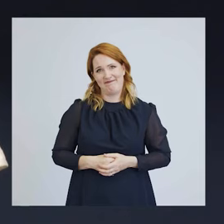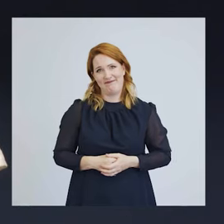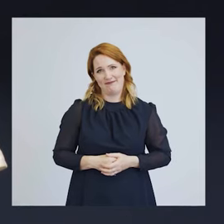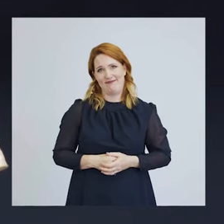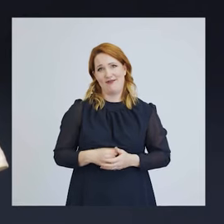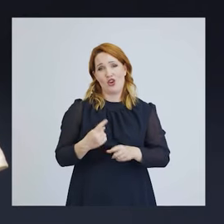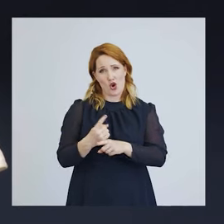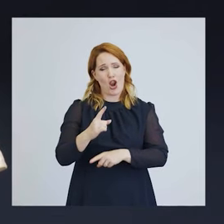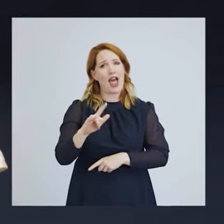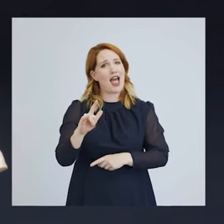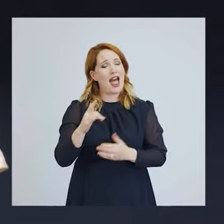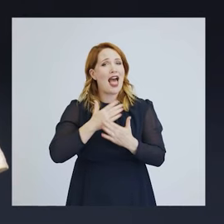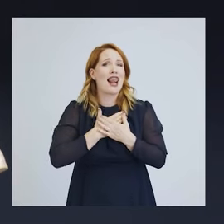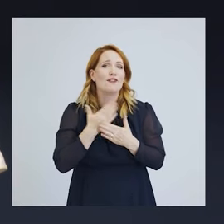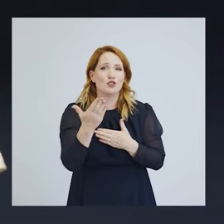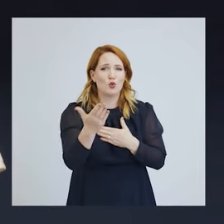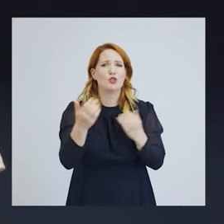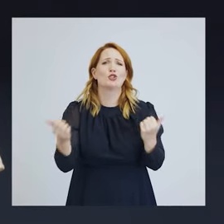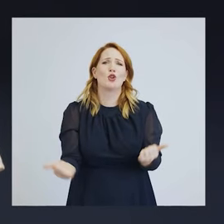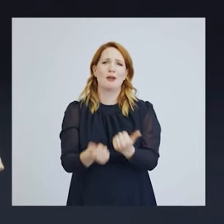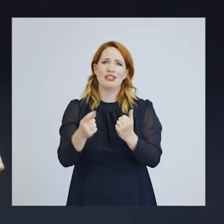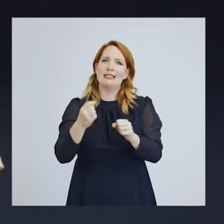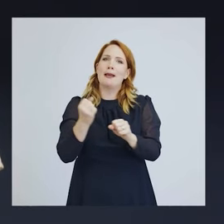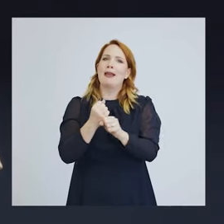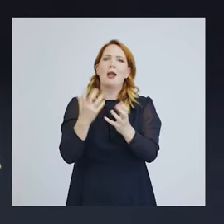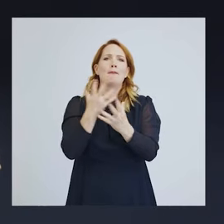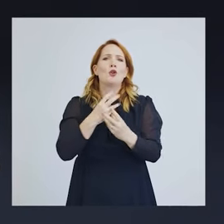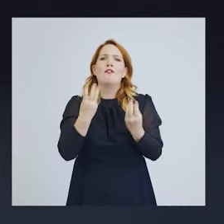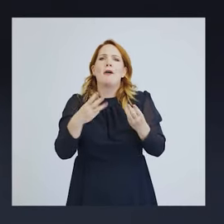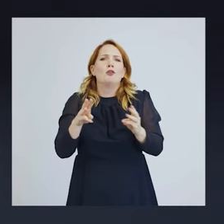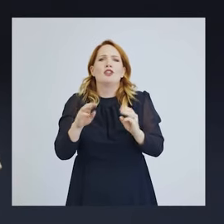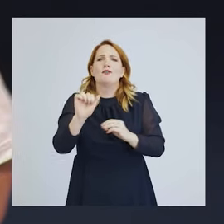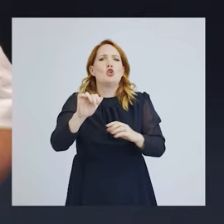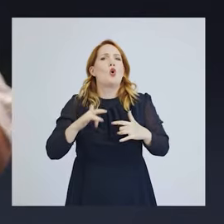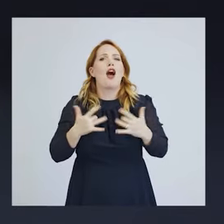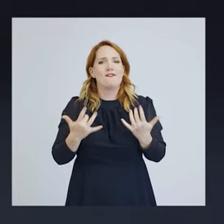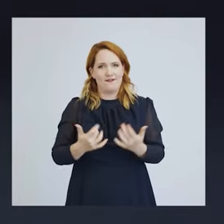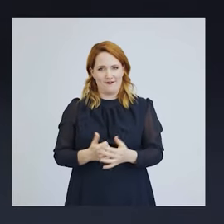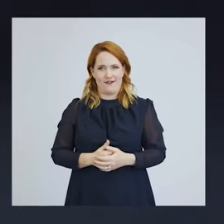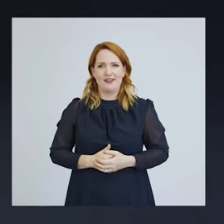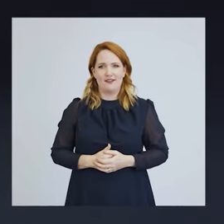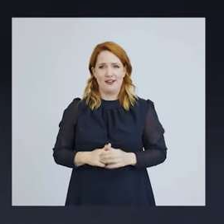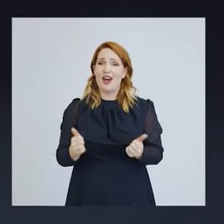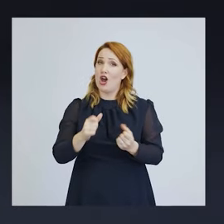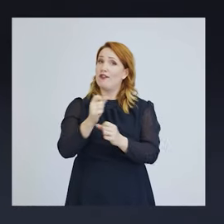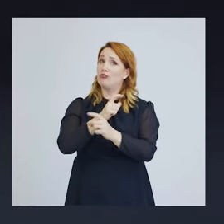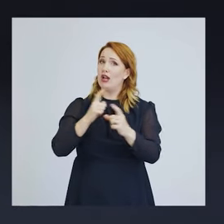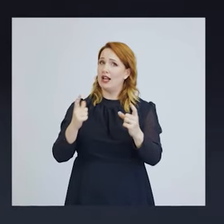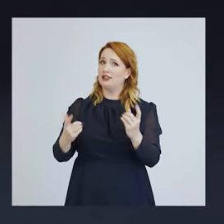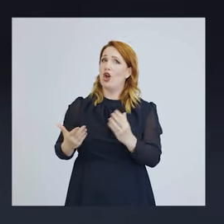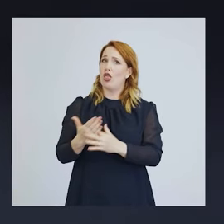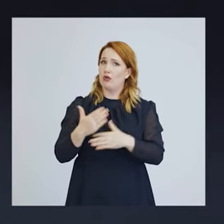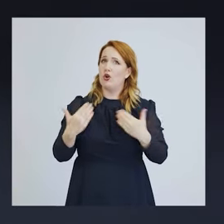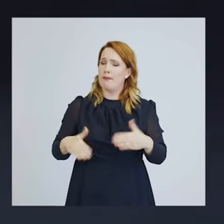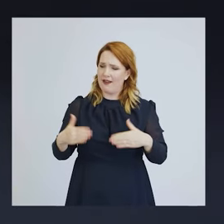up, because God hasn't given up on you. He loves you so much and He is making a beautiful melody of your